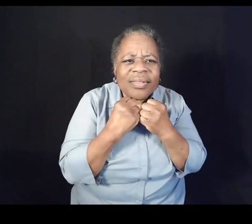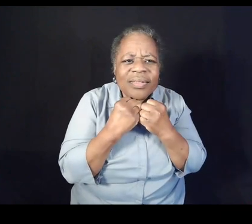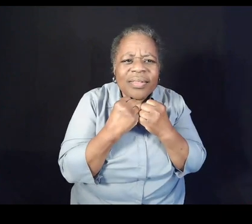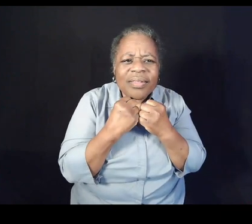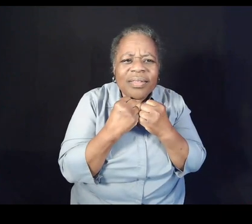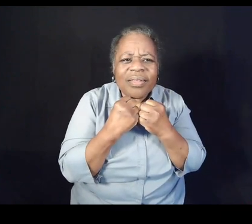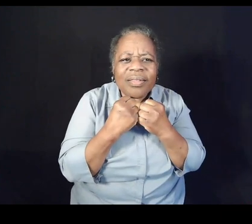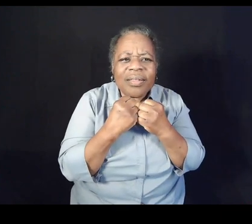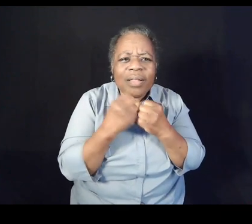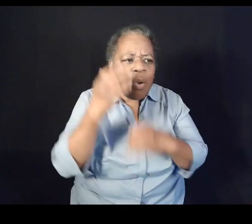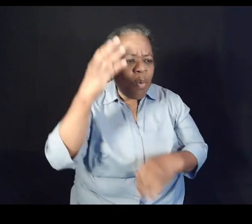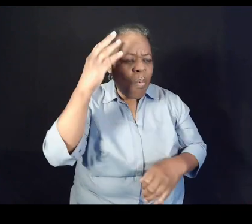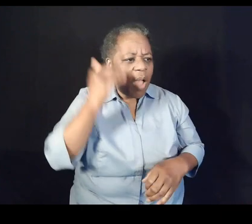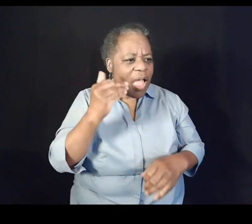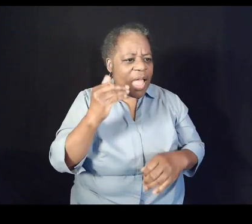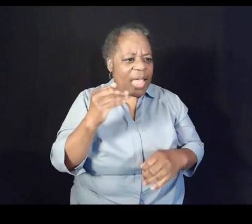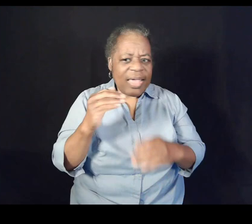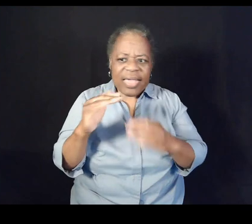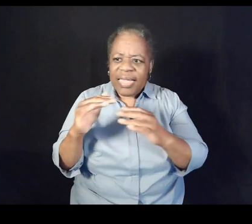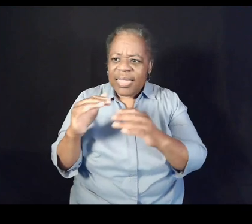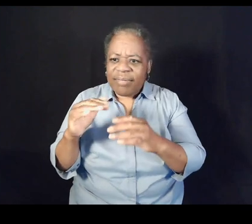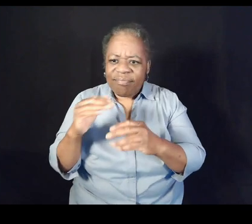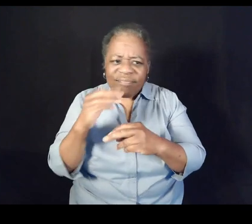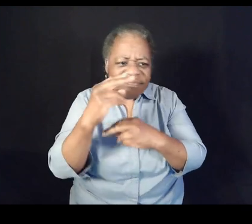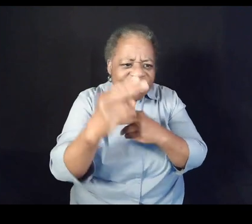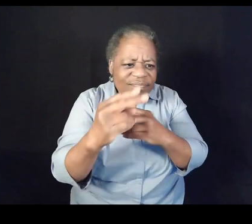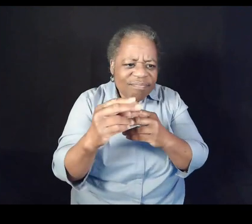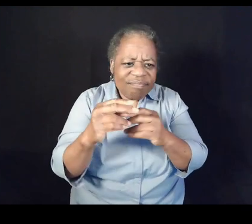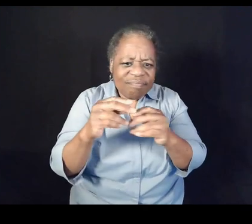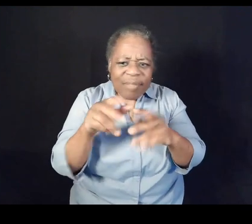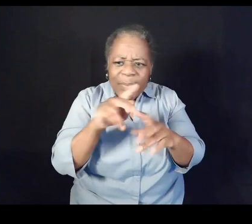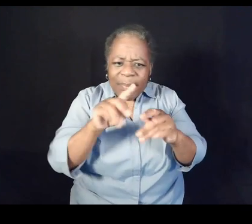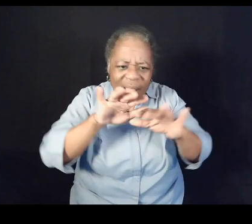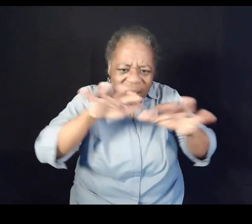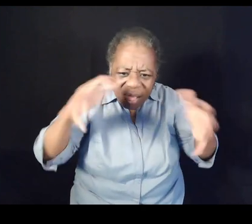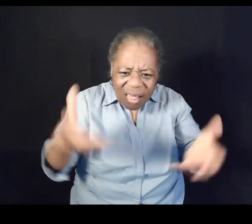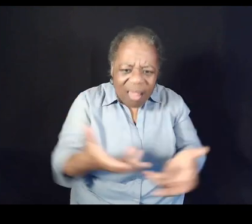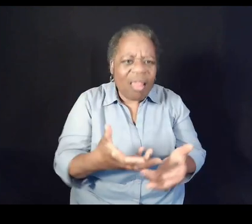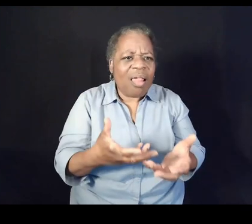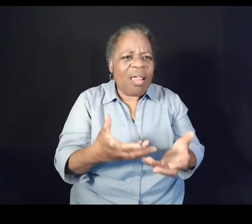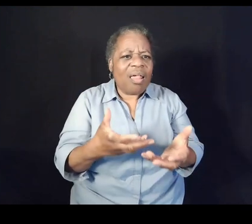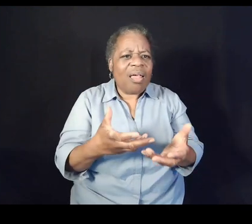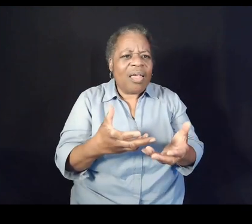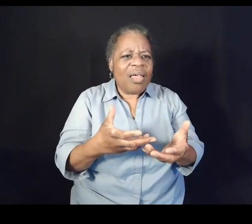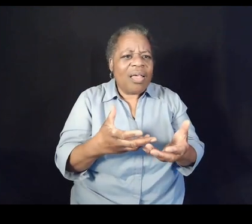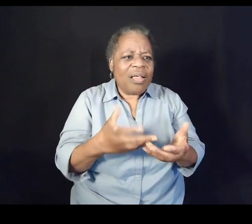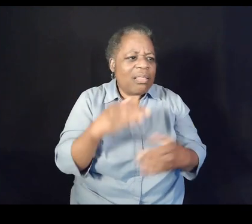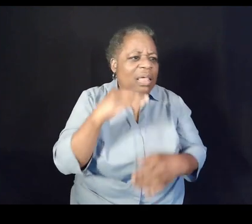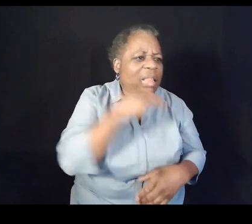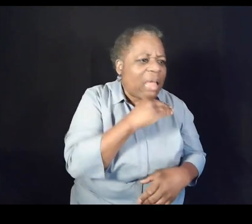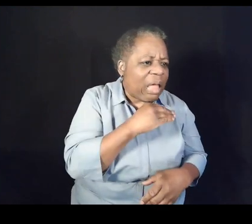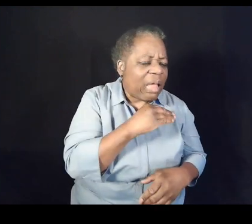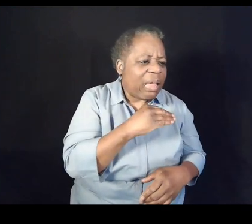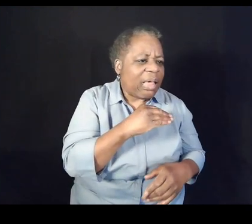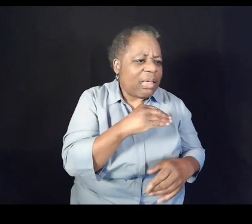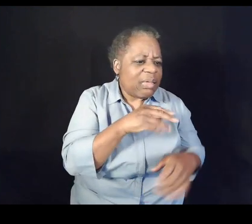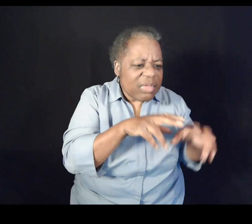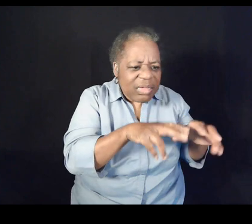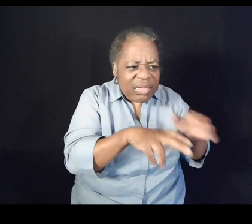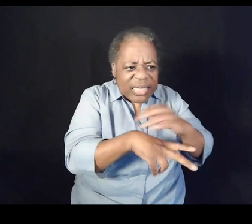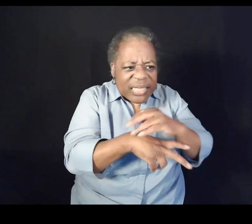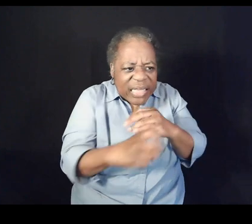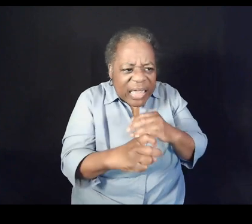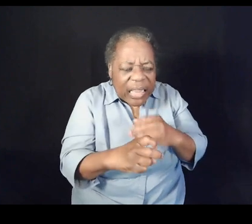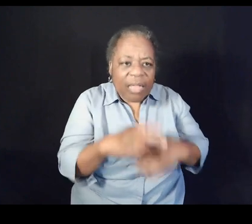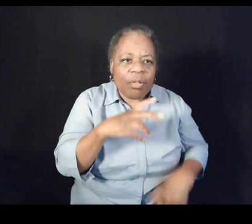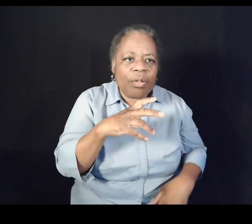Why is there universal agreement that lying and stealing and betrayal are wrong? Why do we bristle when things